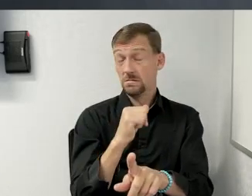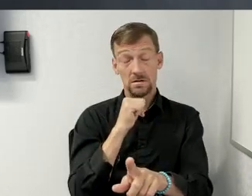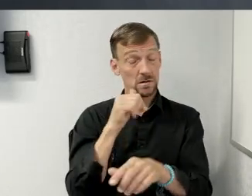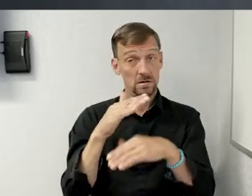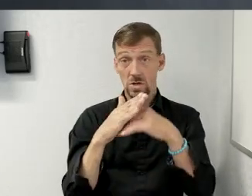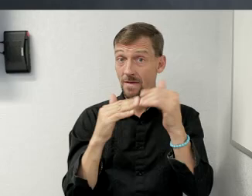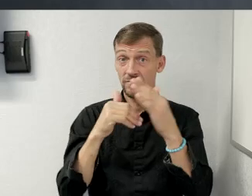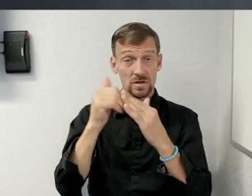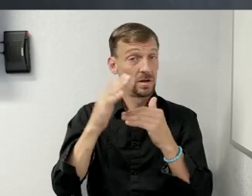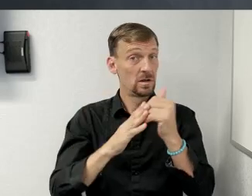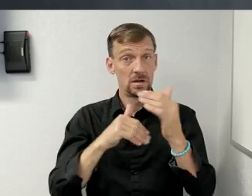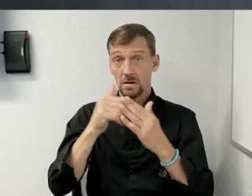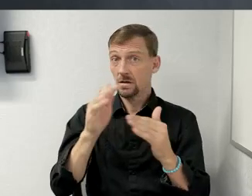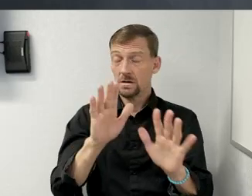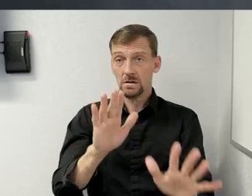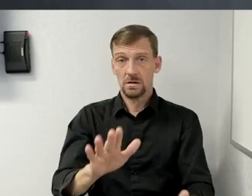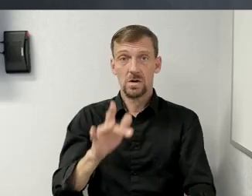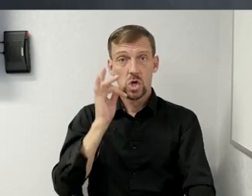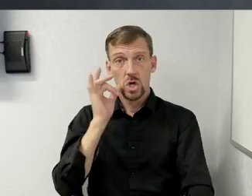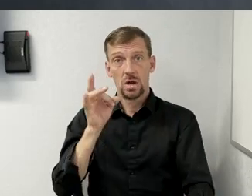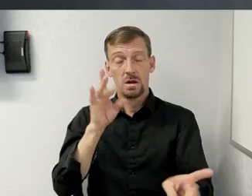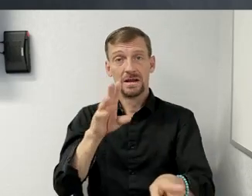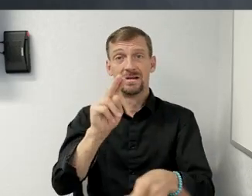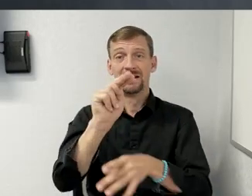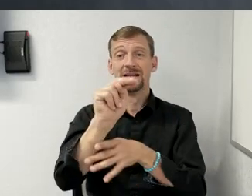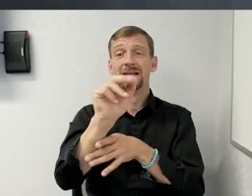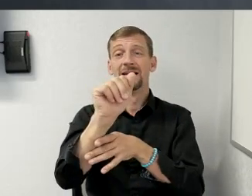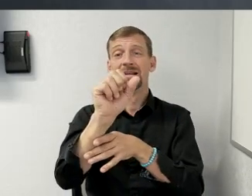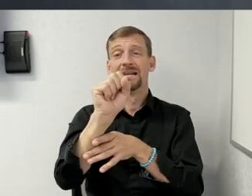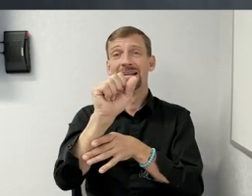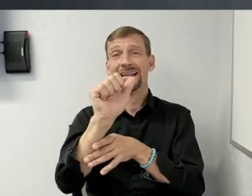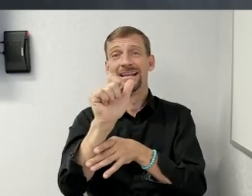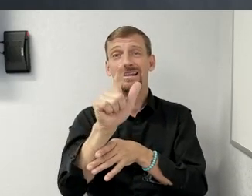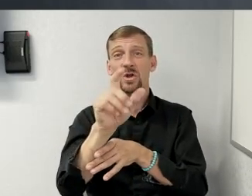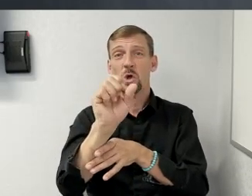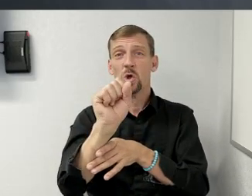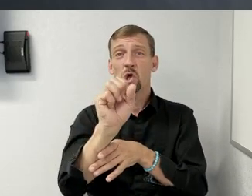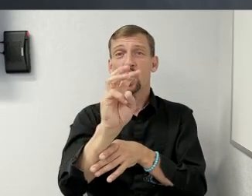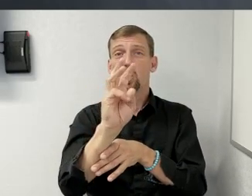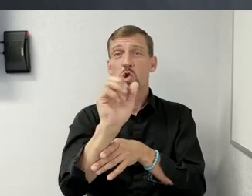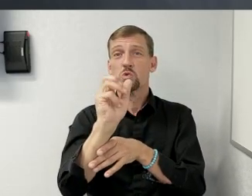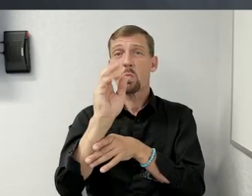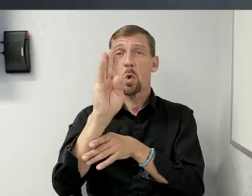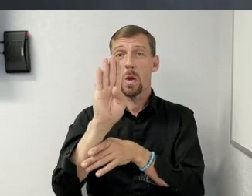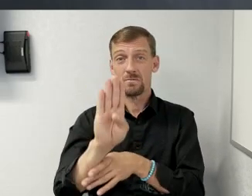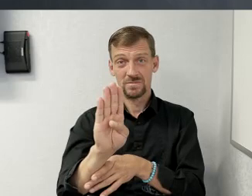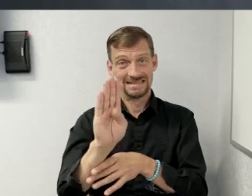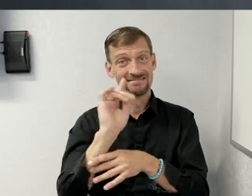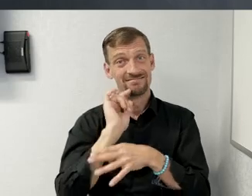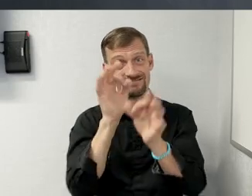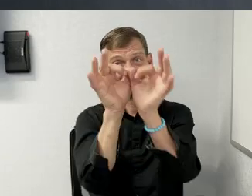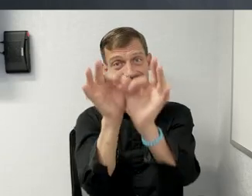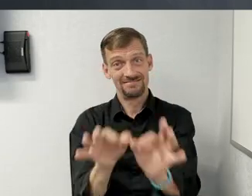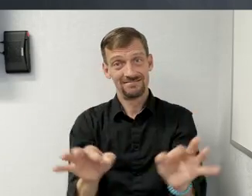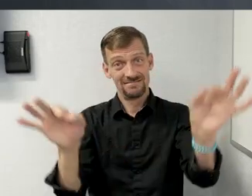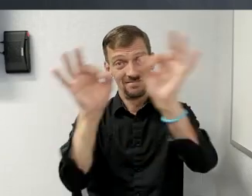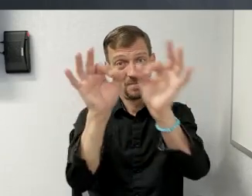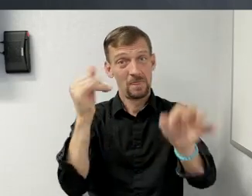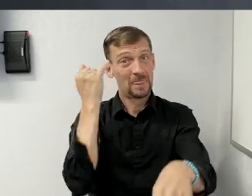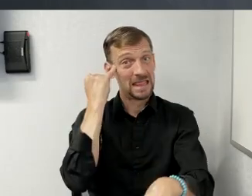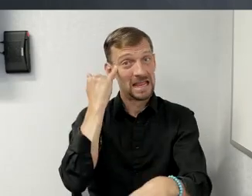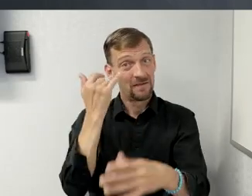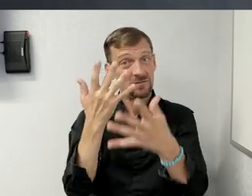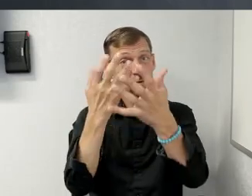uncomfortable procedure. It's called a nasal pharyngeal swab, which is critically important. If you want to get a